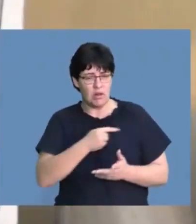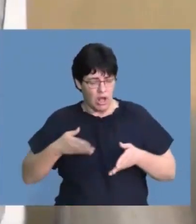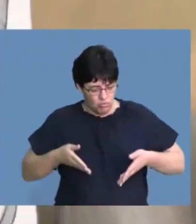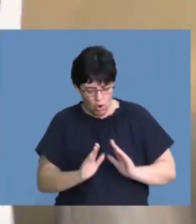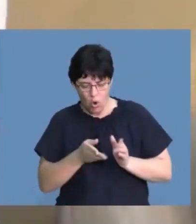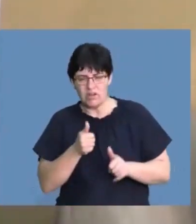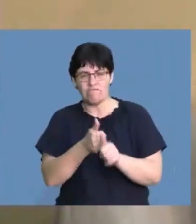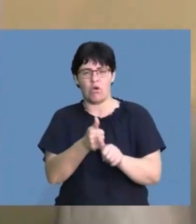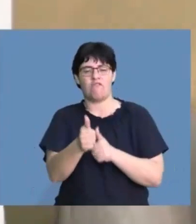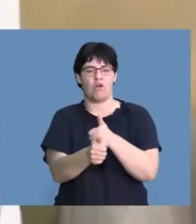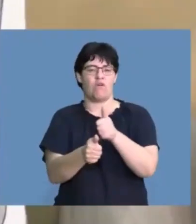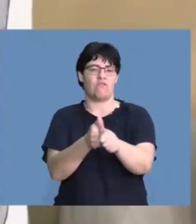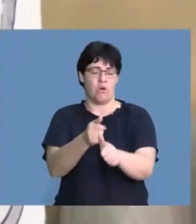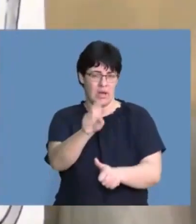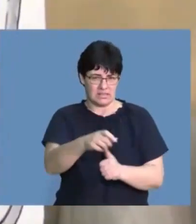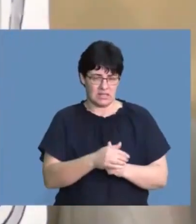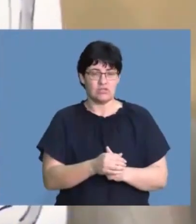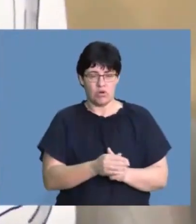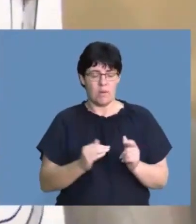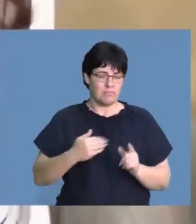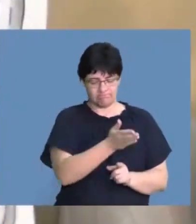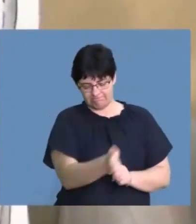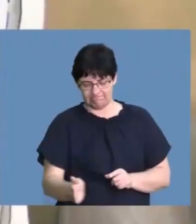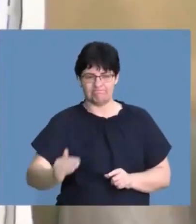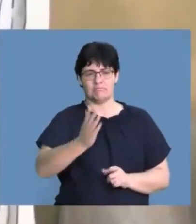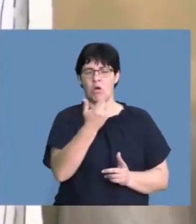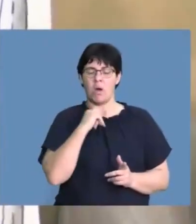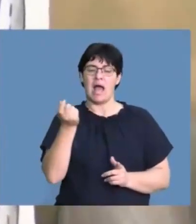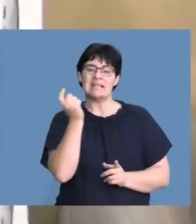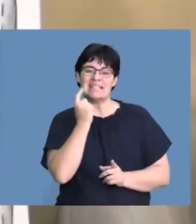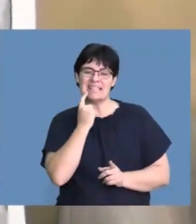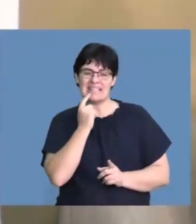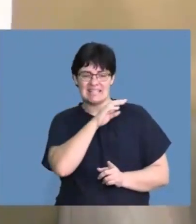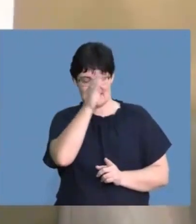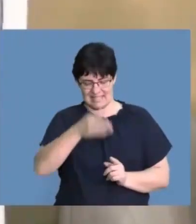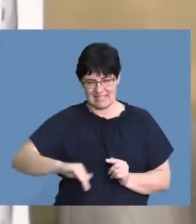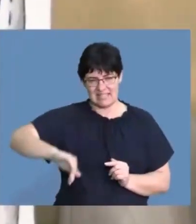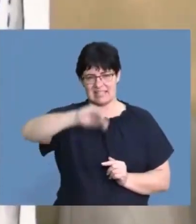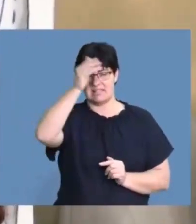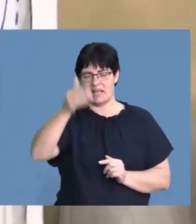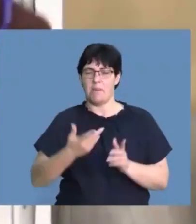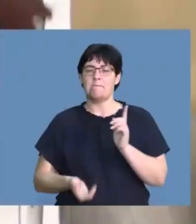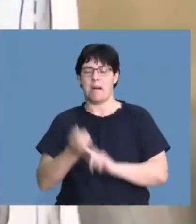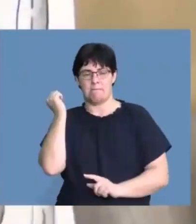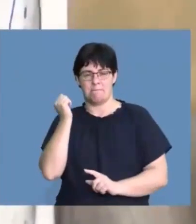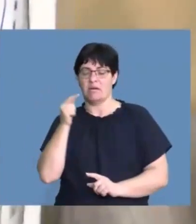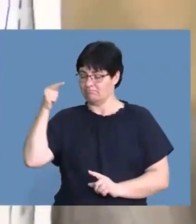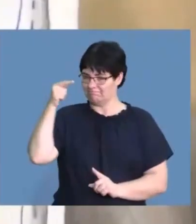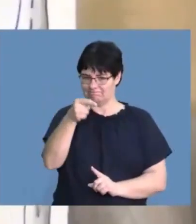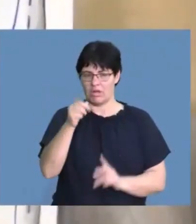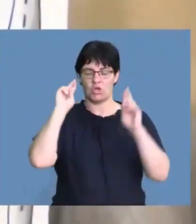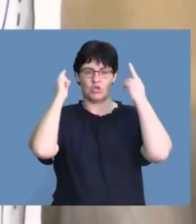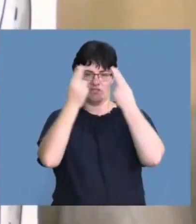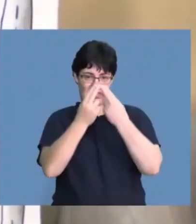get there to become a manager in the simplest way, which she can take, getting